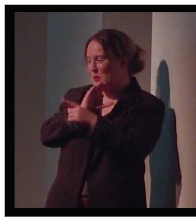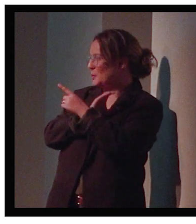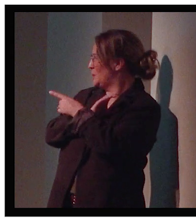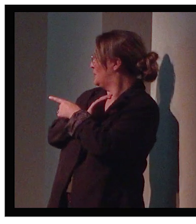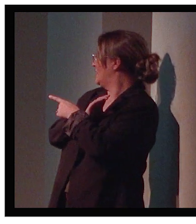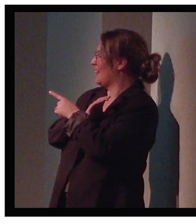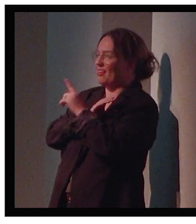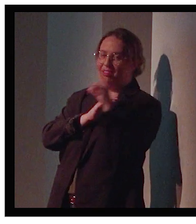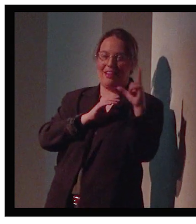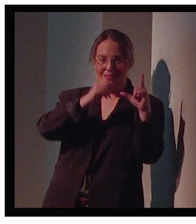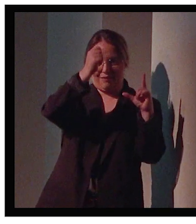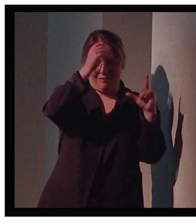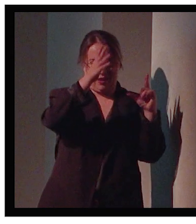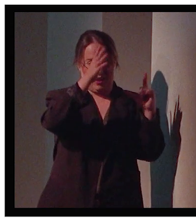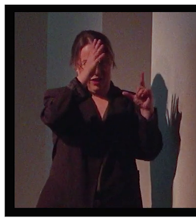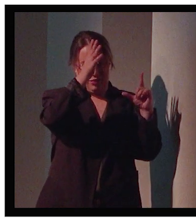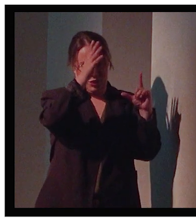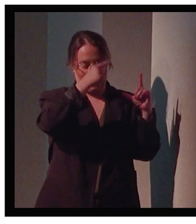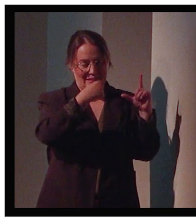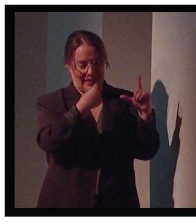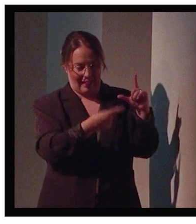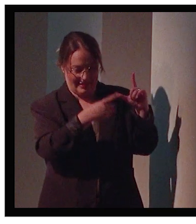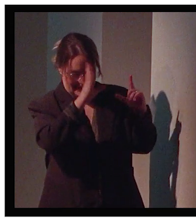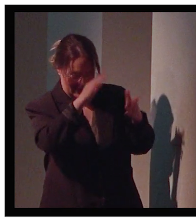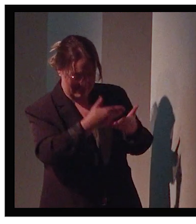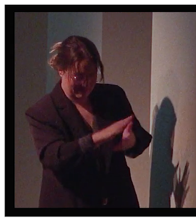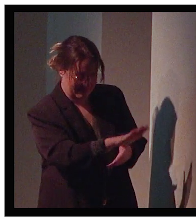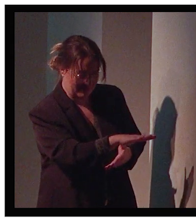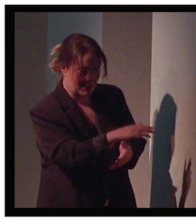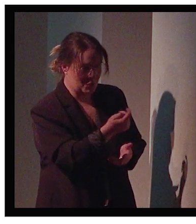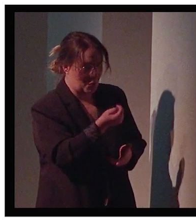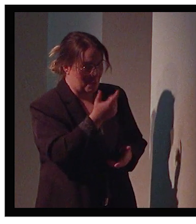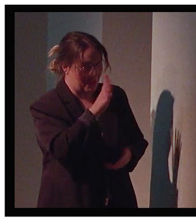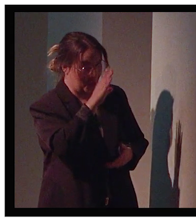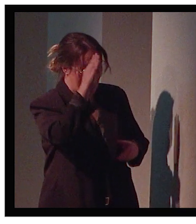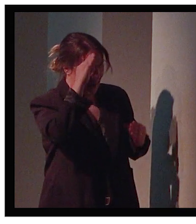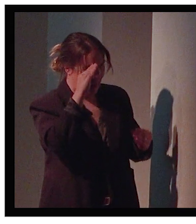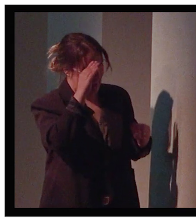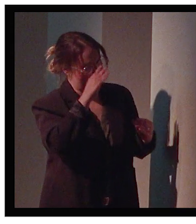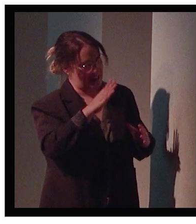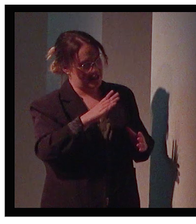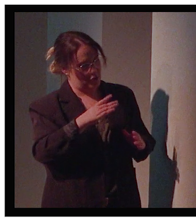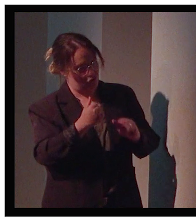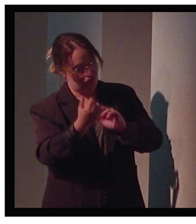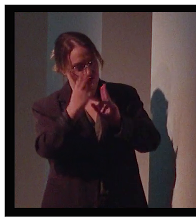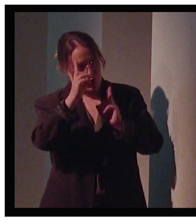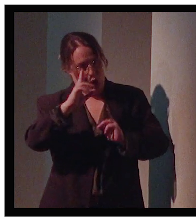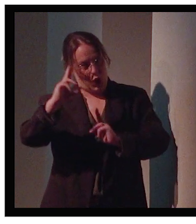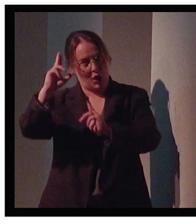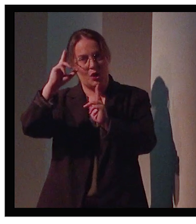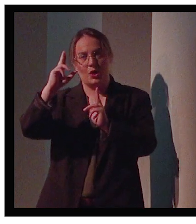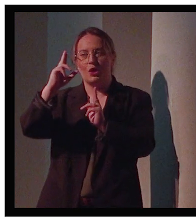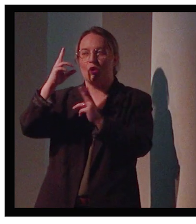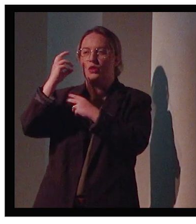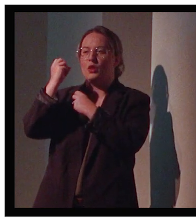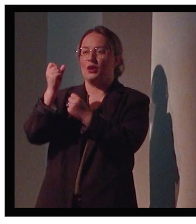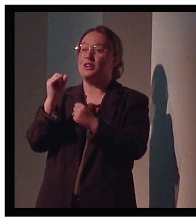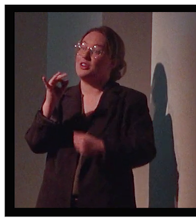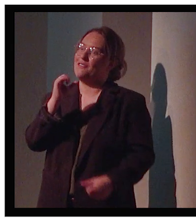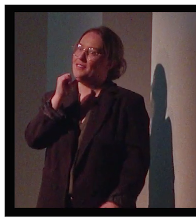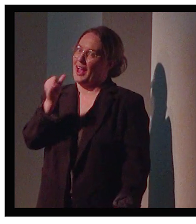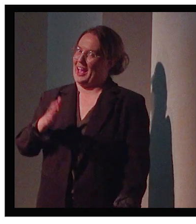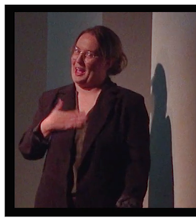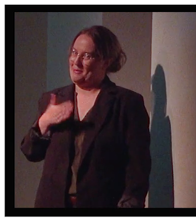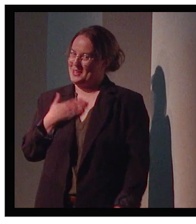the father is telling his son that he should remove his hat in the presence to honor the courage of the unhappy